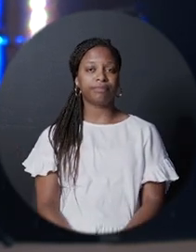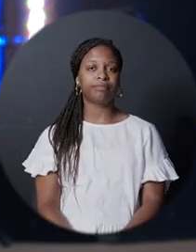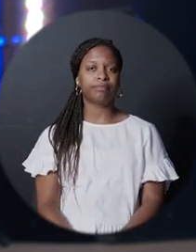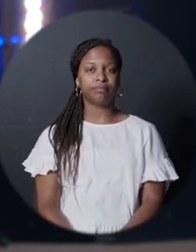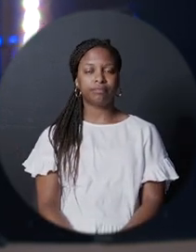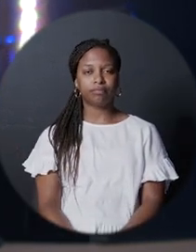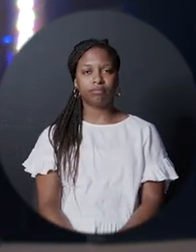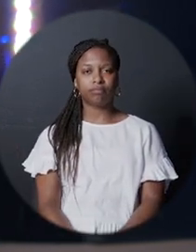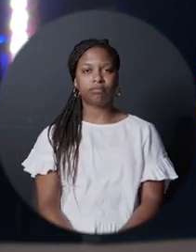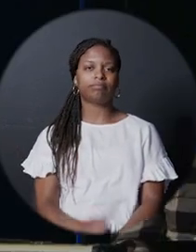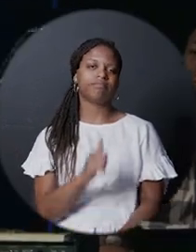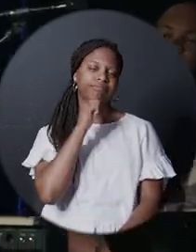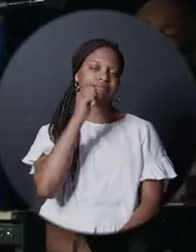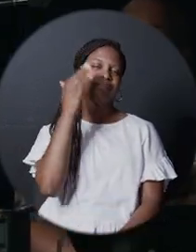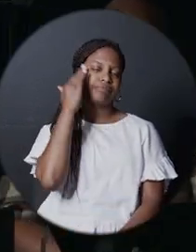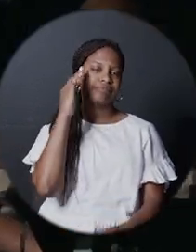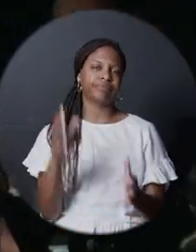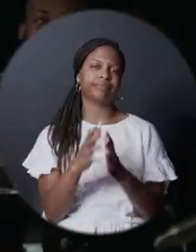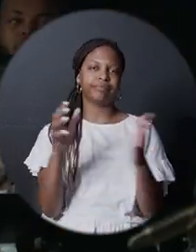pain.